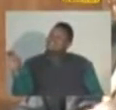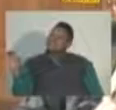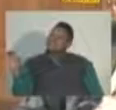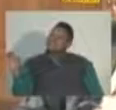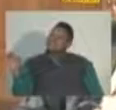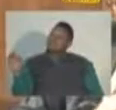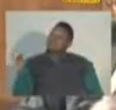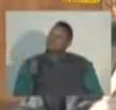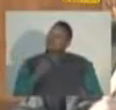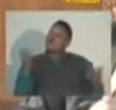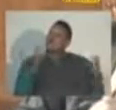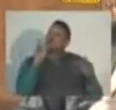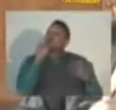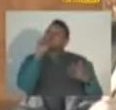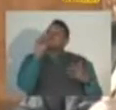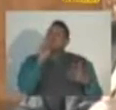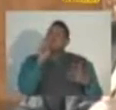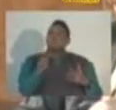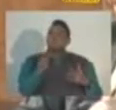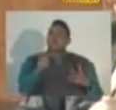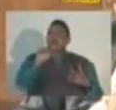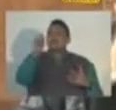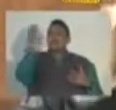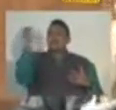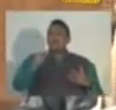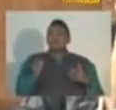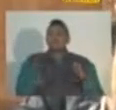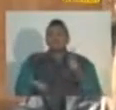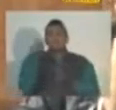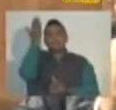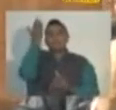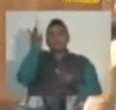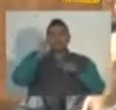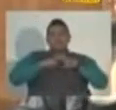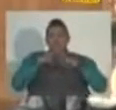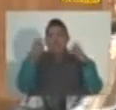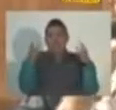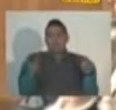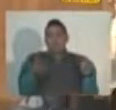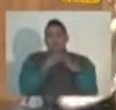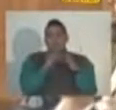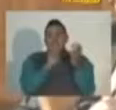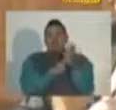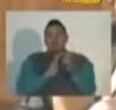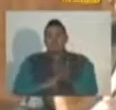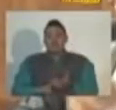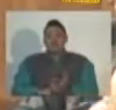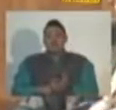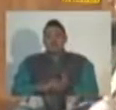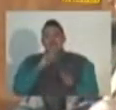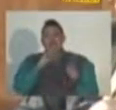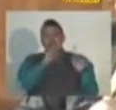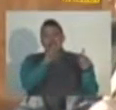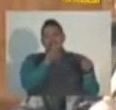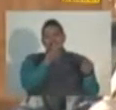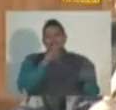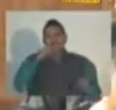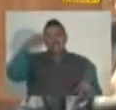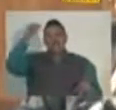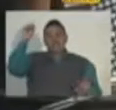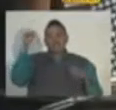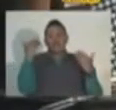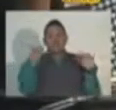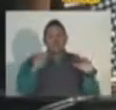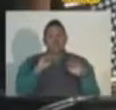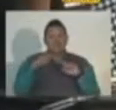for a 10% bump upwards in enrollment and attendance at the secondary level. When